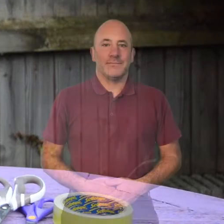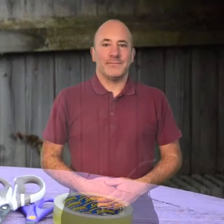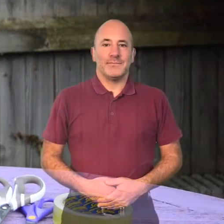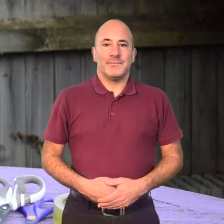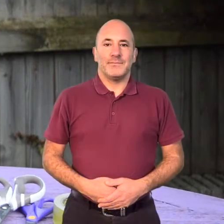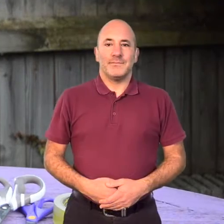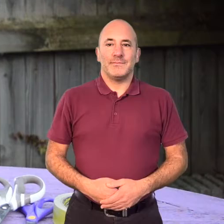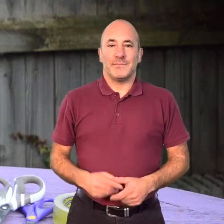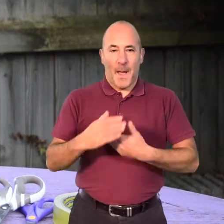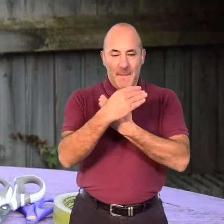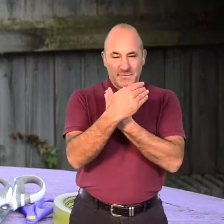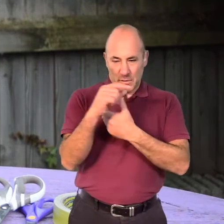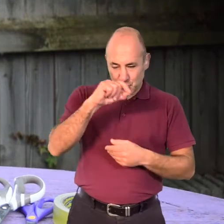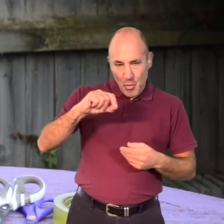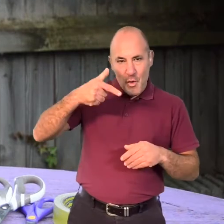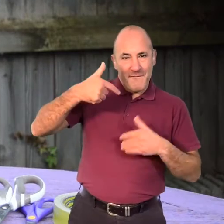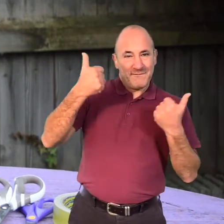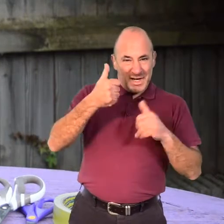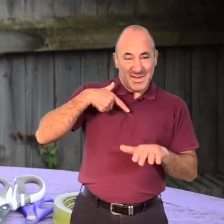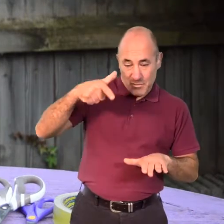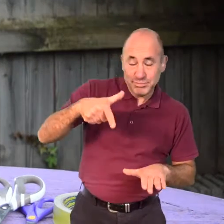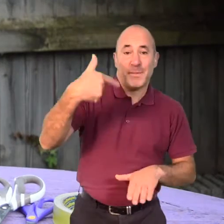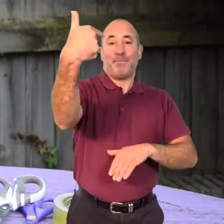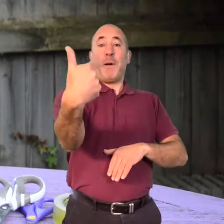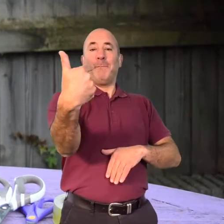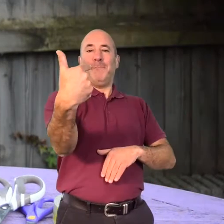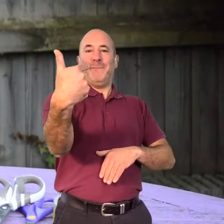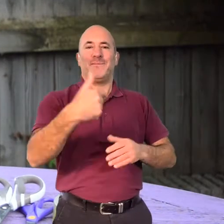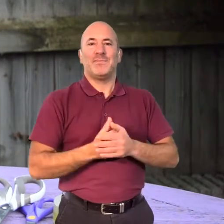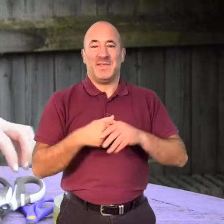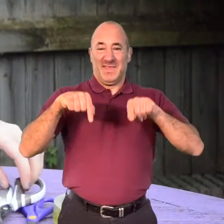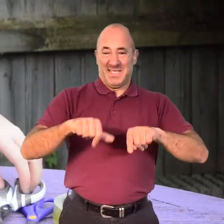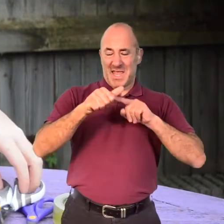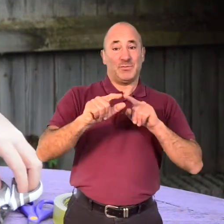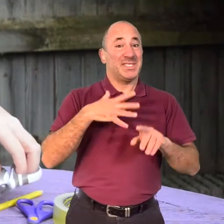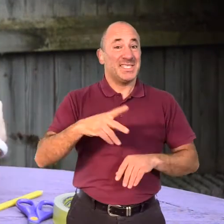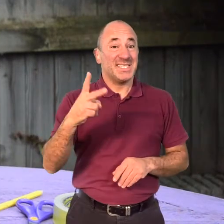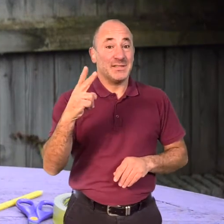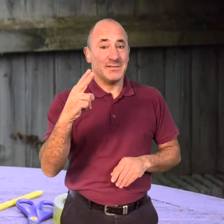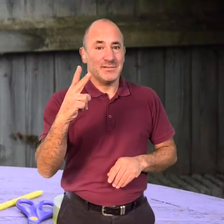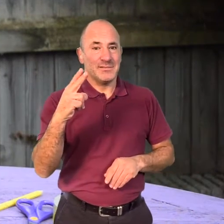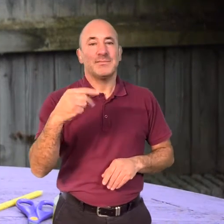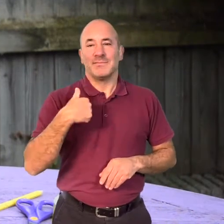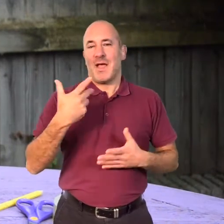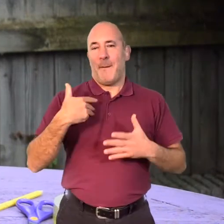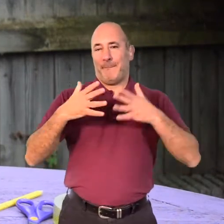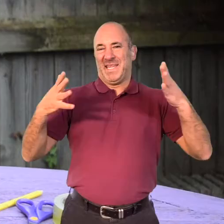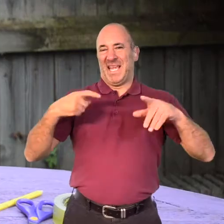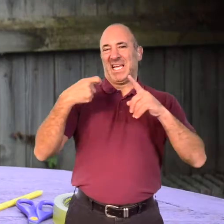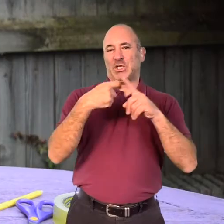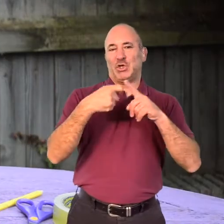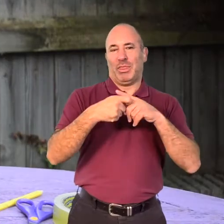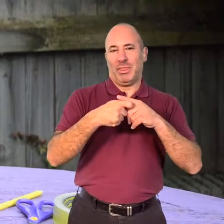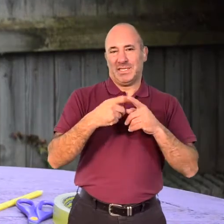I've finished drawing my butterfly, so now we've gone back to a long shot. For this stage, you'll need your scissors. I'm picking up my big